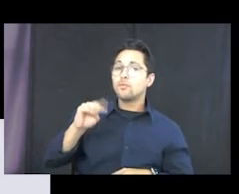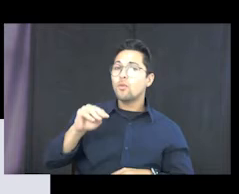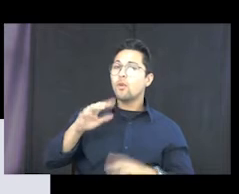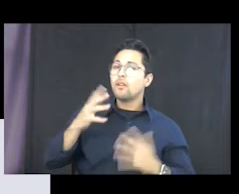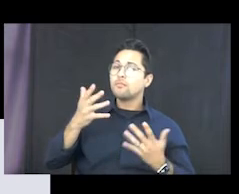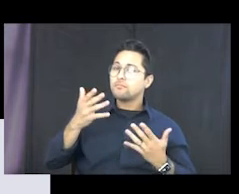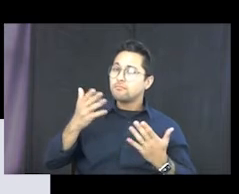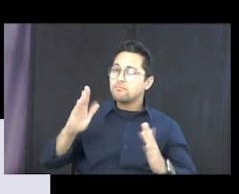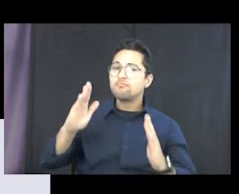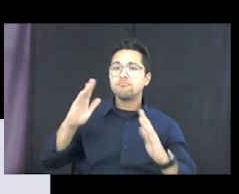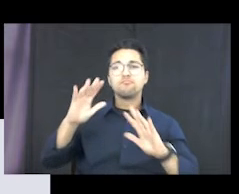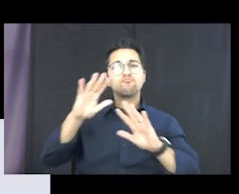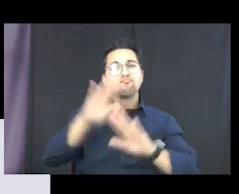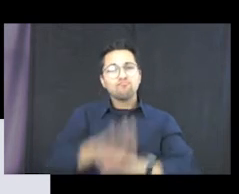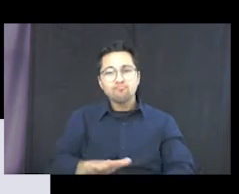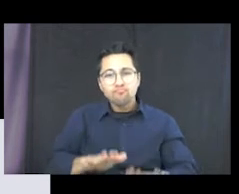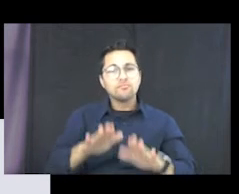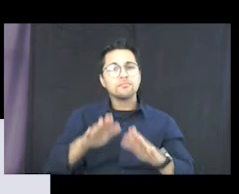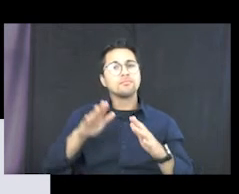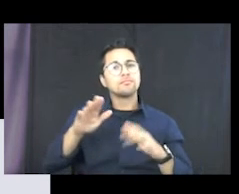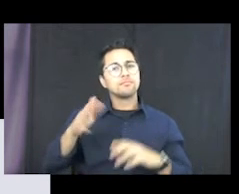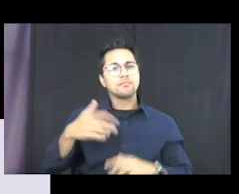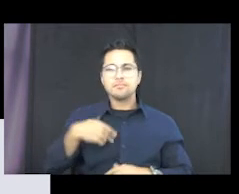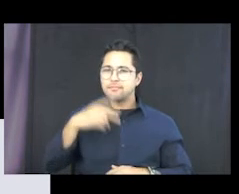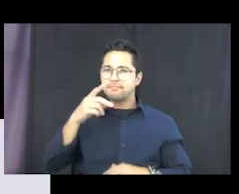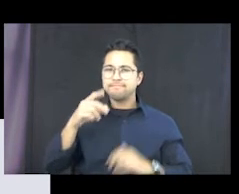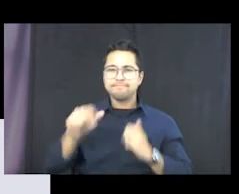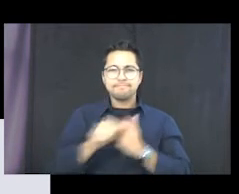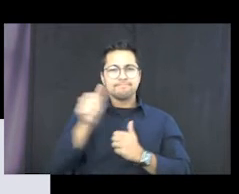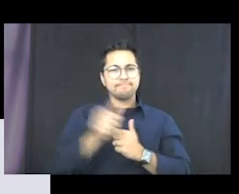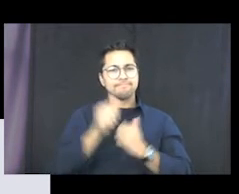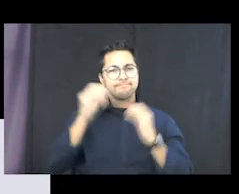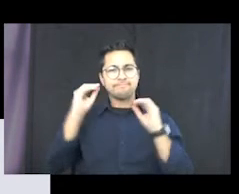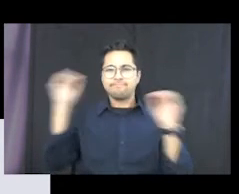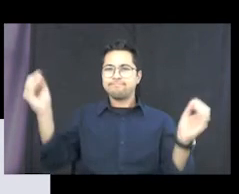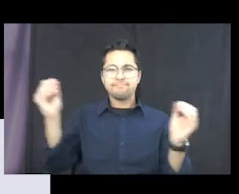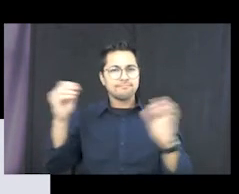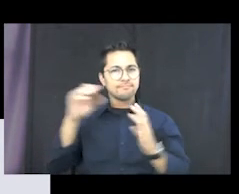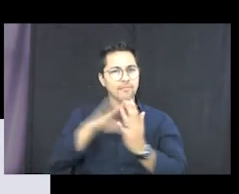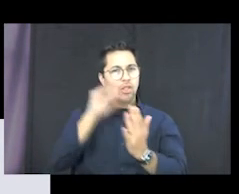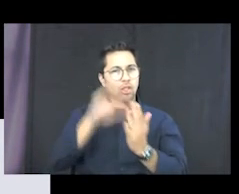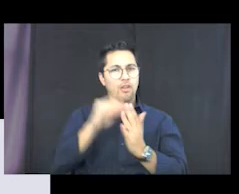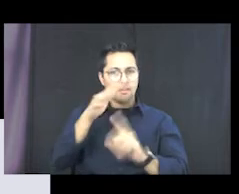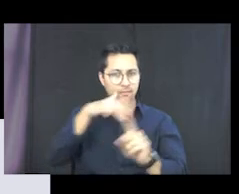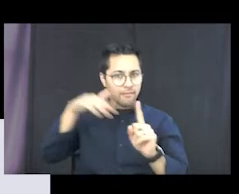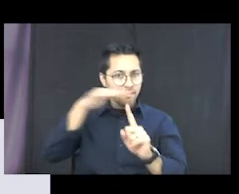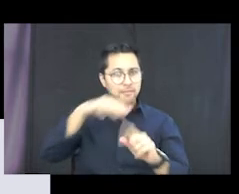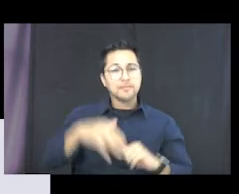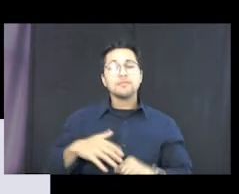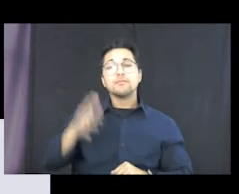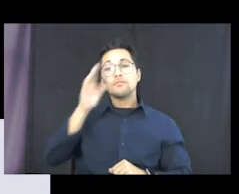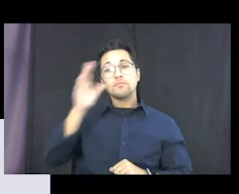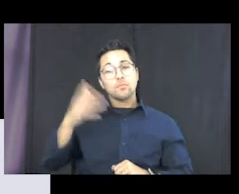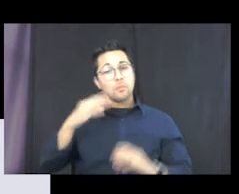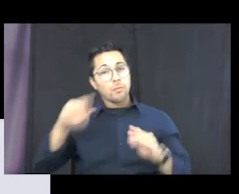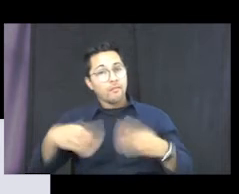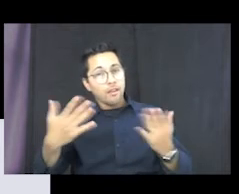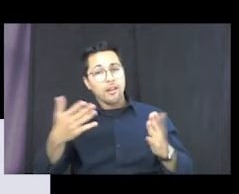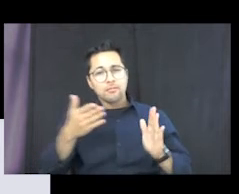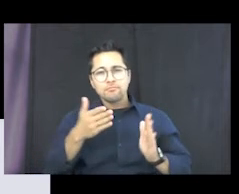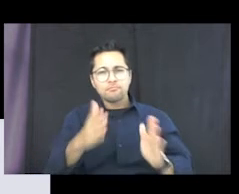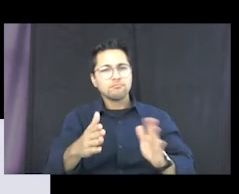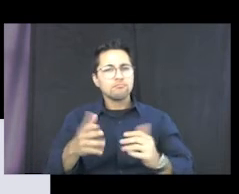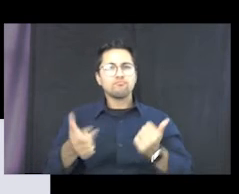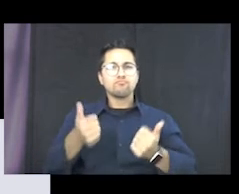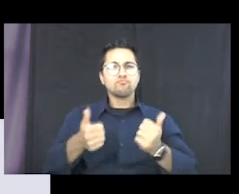bit and to ensure you that this is a risk-free learning environment. So our norms today will provide us with a pathway to know what